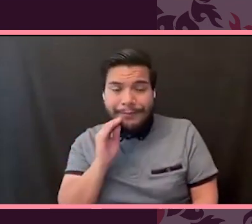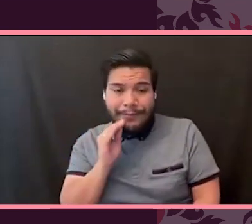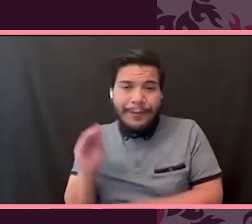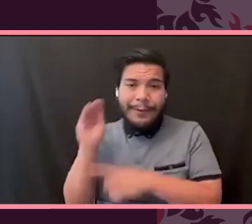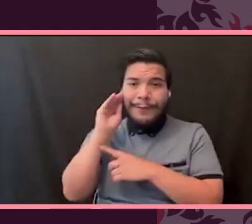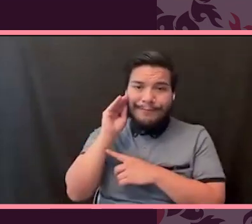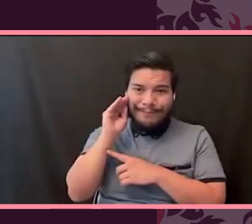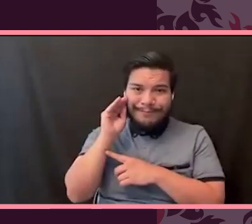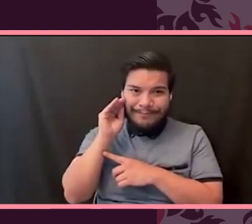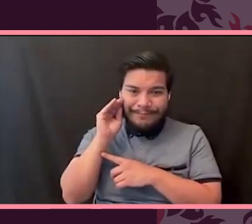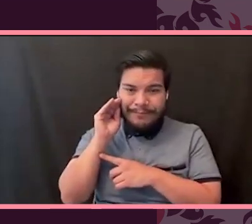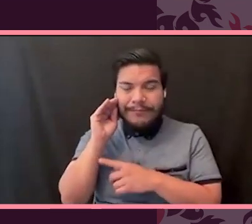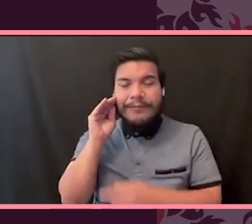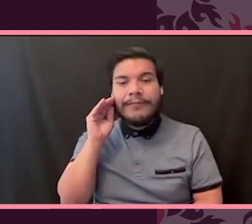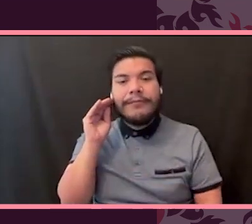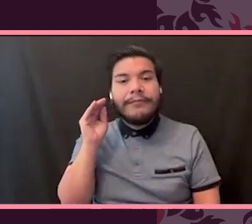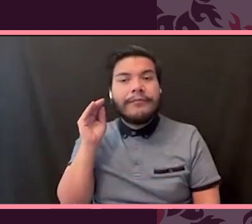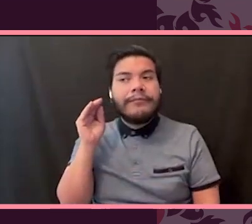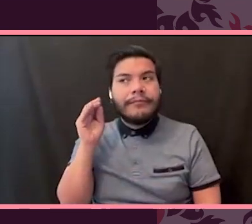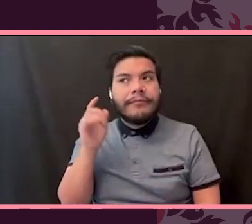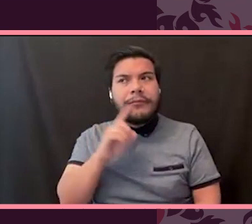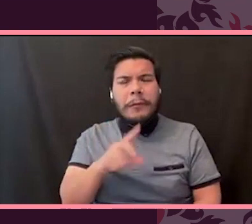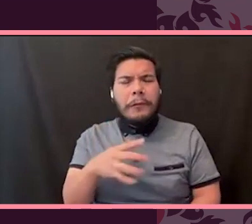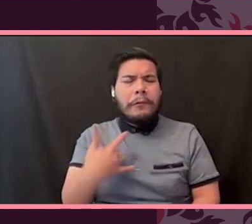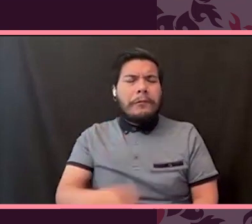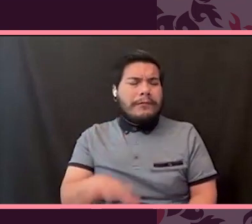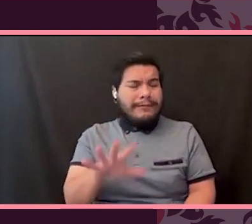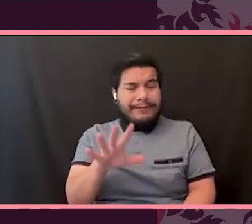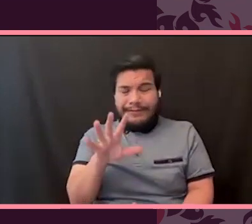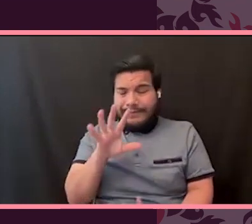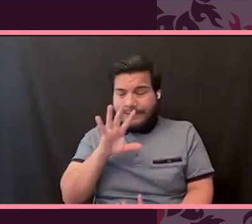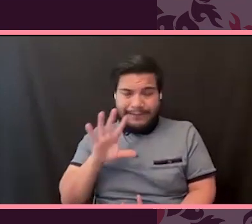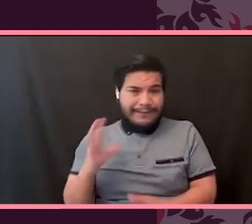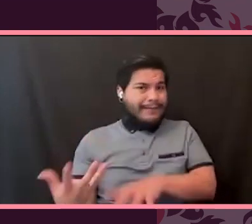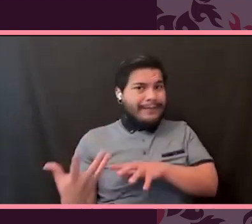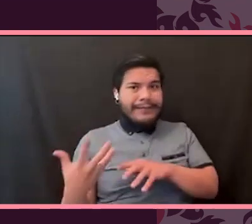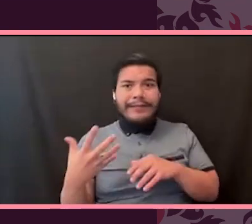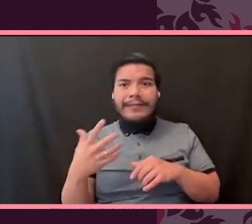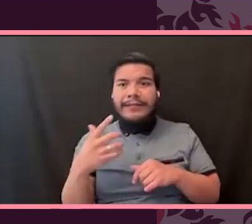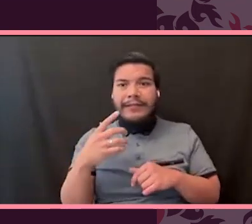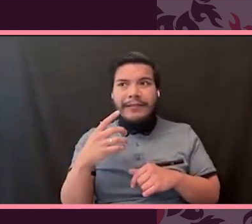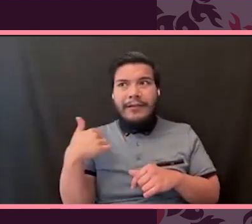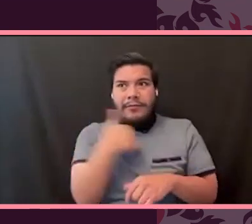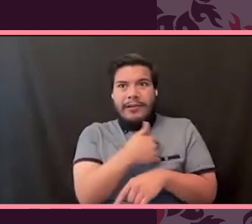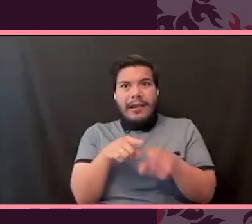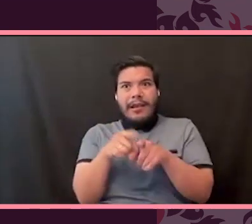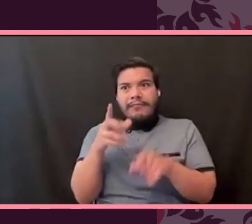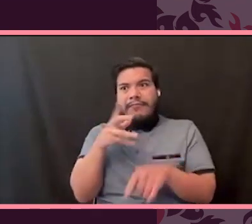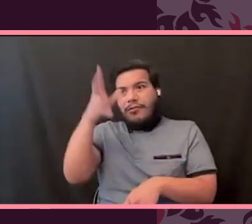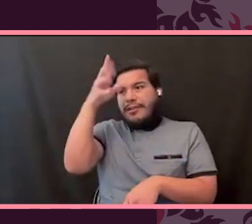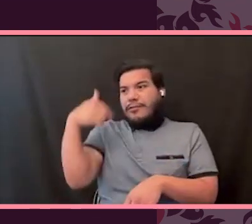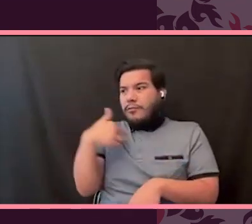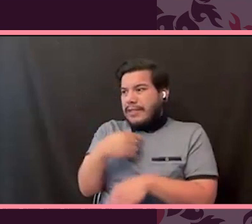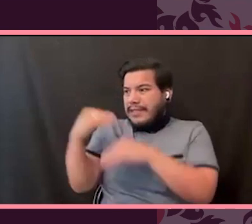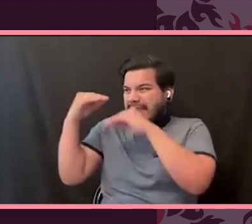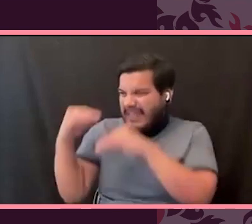And that it is devastating to think that as parents that we teach that, right? That we power